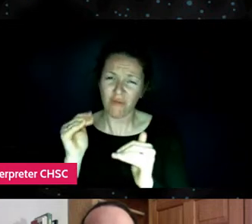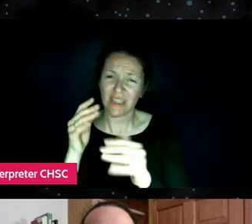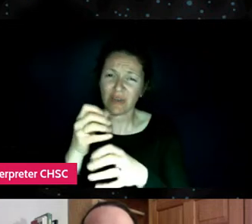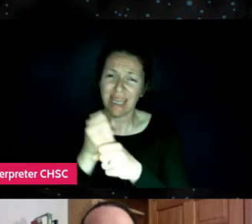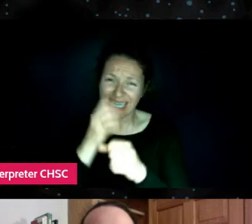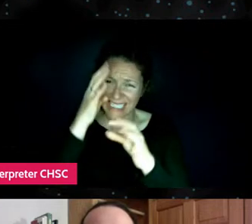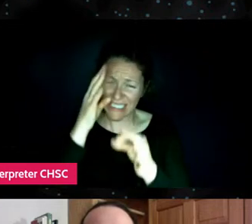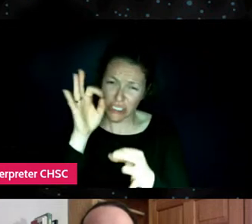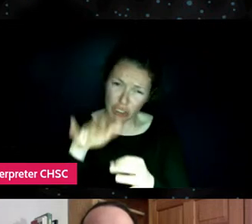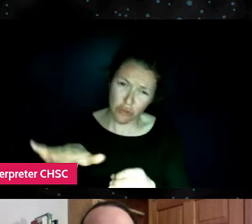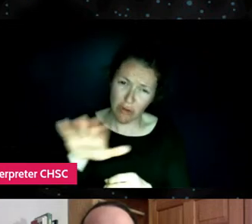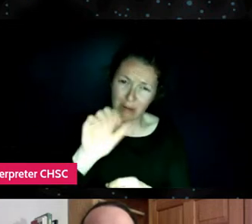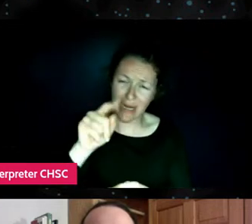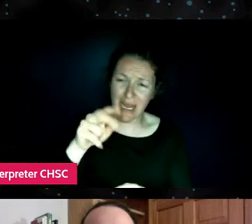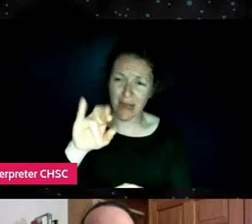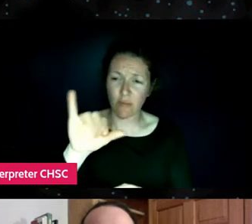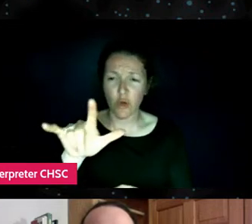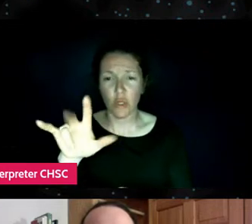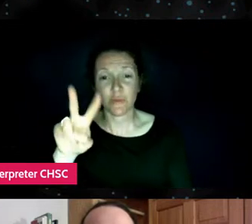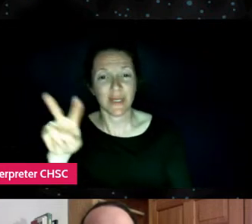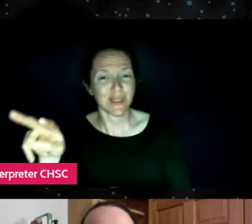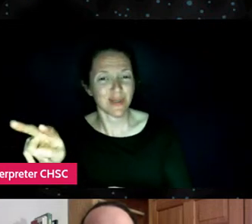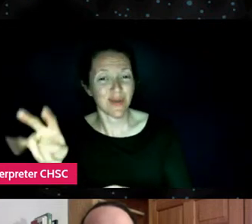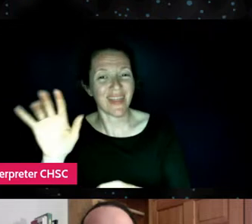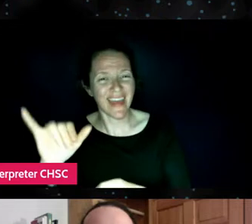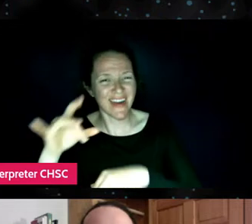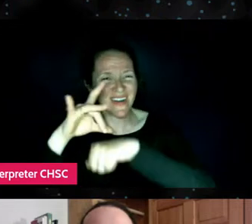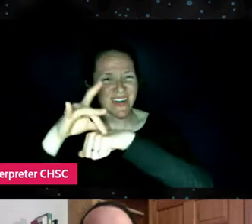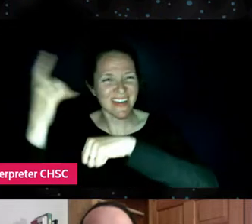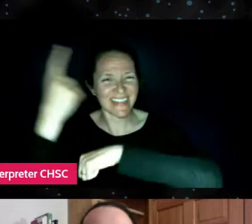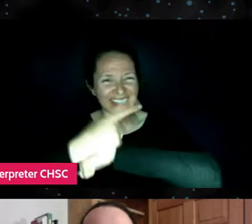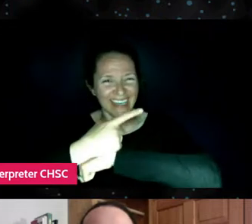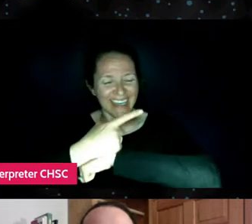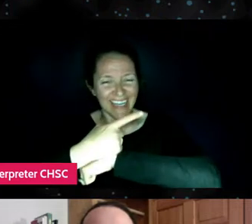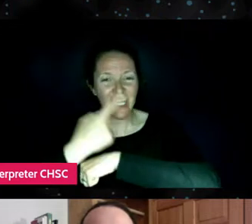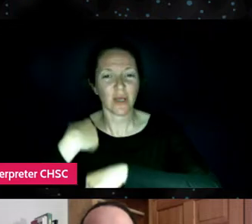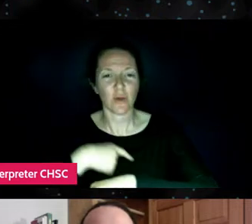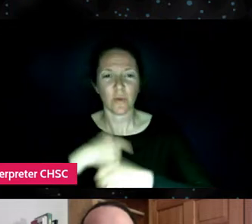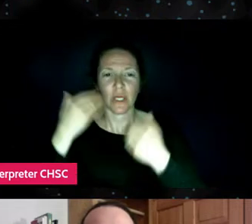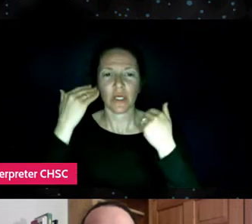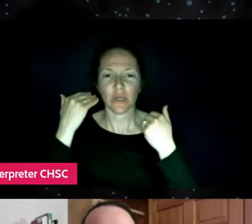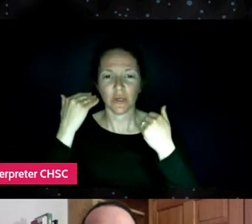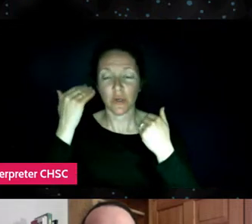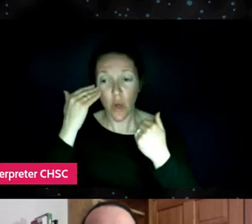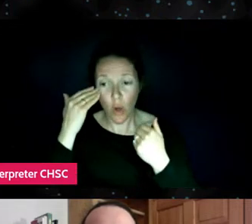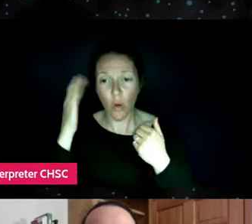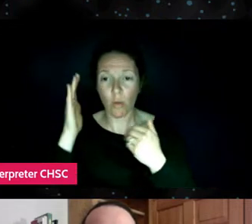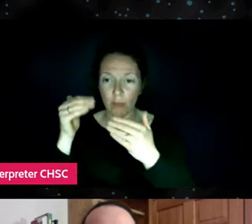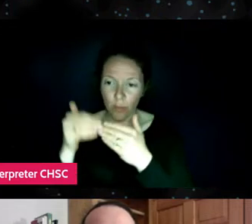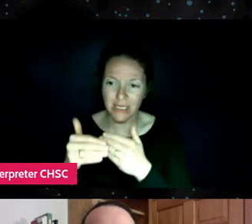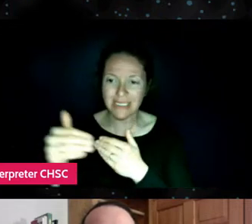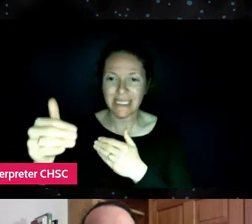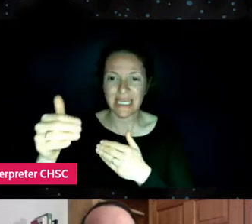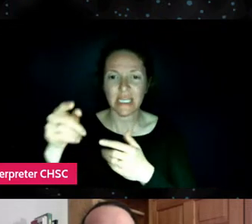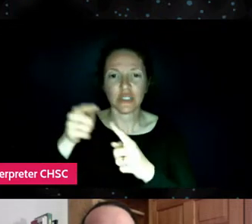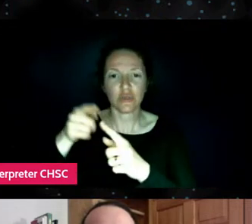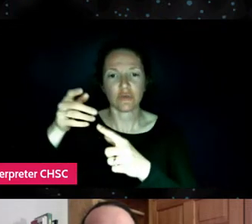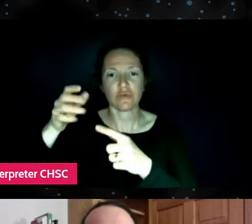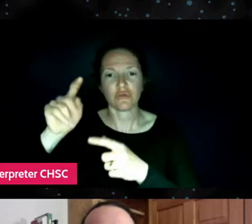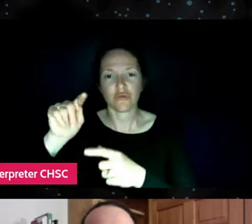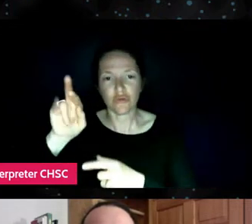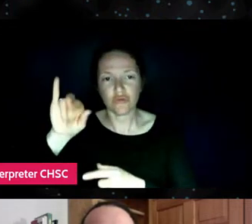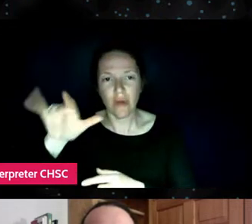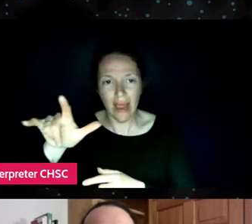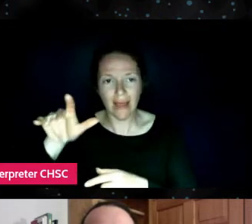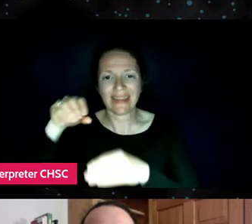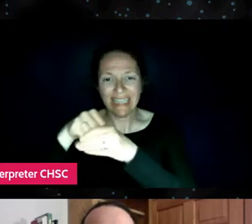April 22, Earth Day, and we know that we're going to be proceeding to trial in court. But the third avenue,